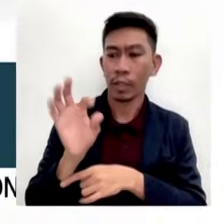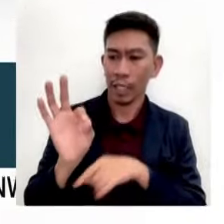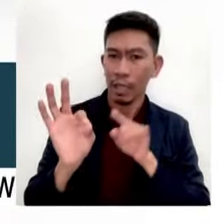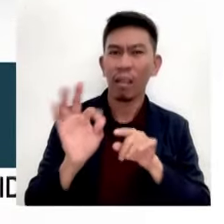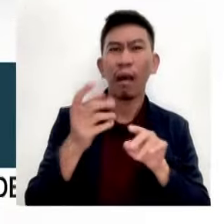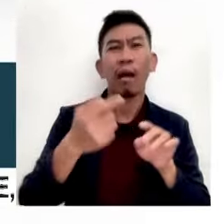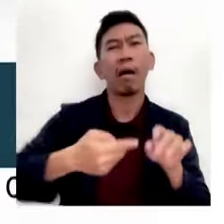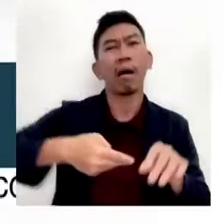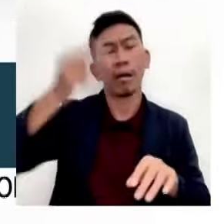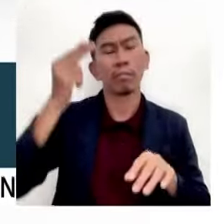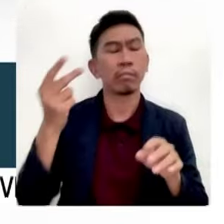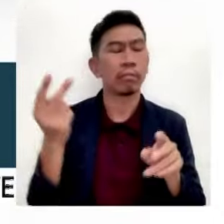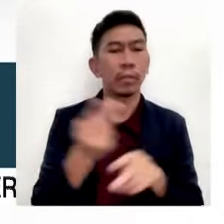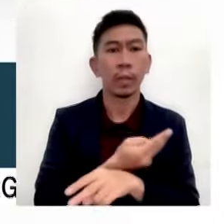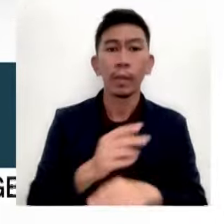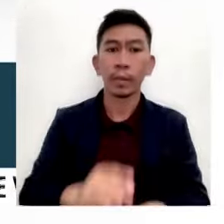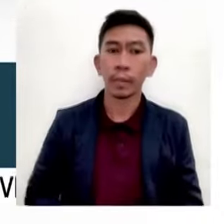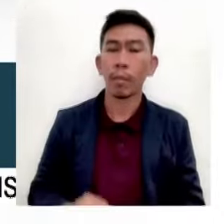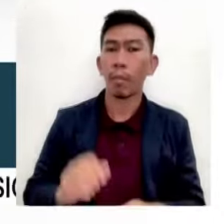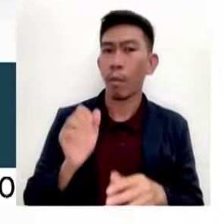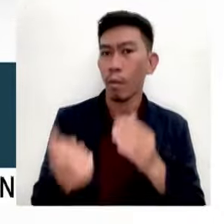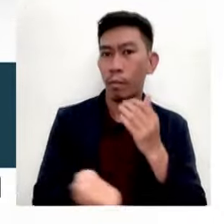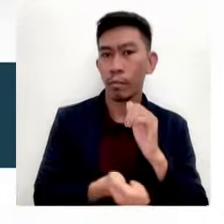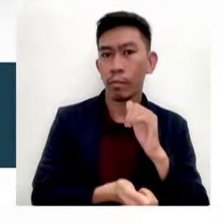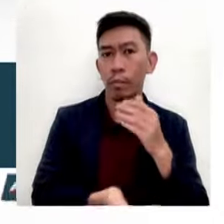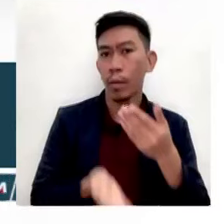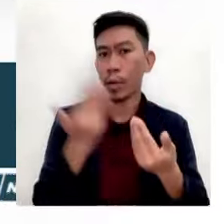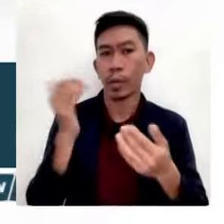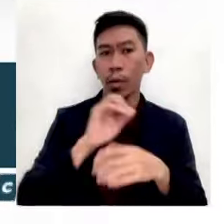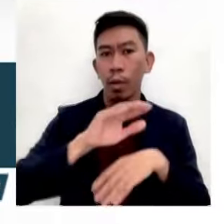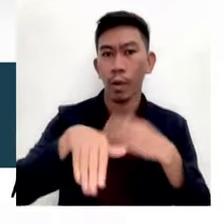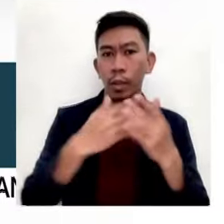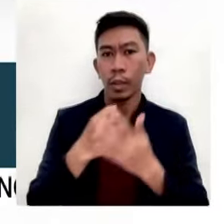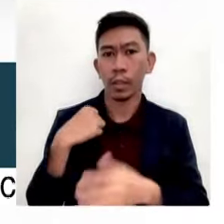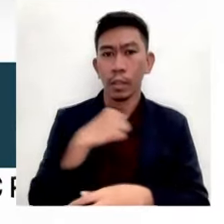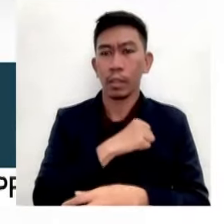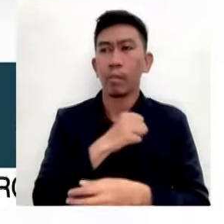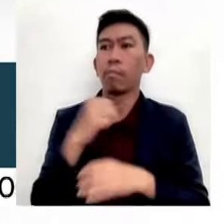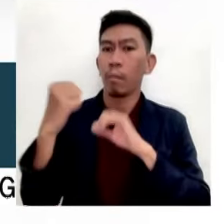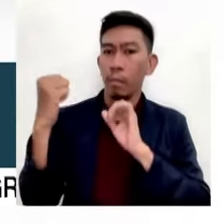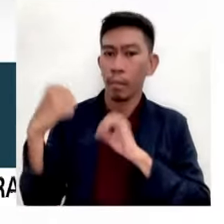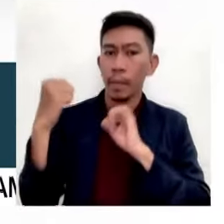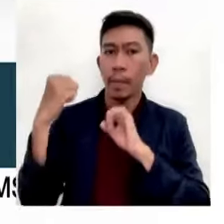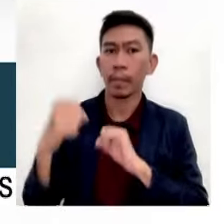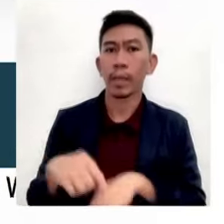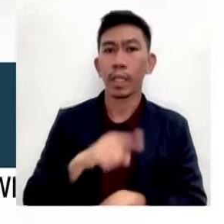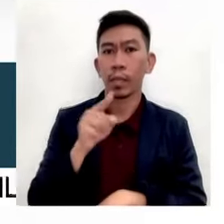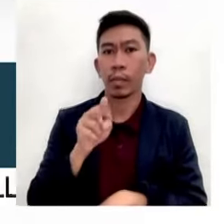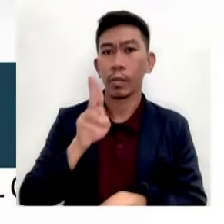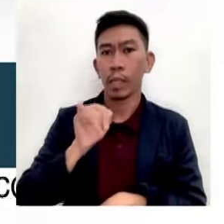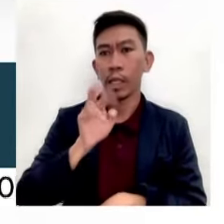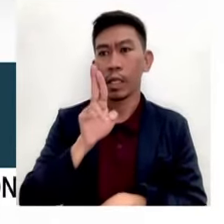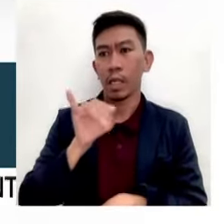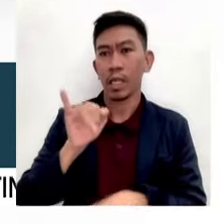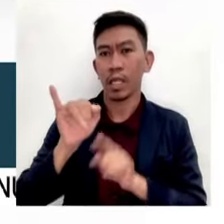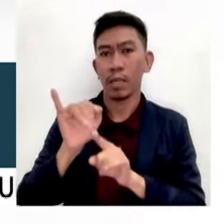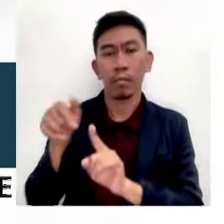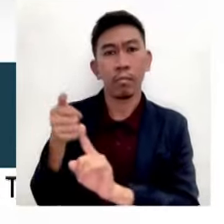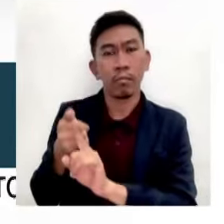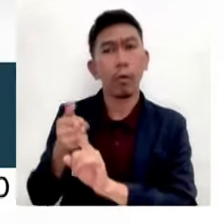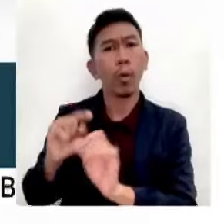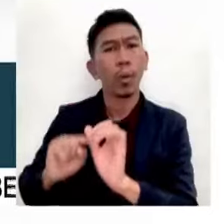all senators supported the proposed bill. Senate President Juan Miguel Zubiri, who originally proposed a 150 peso